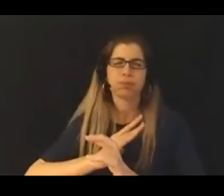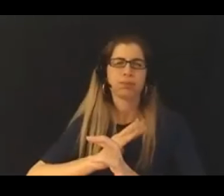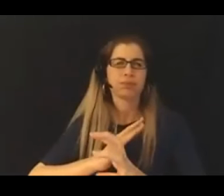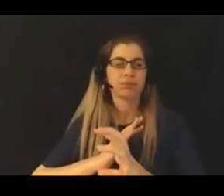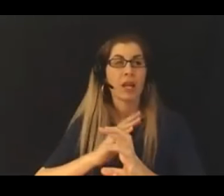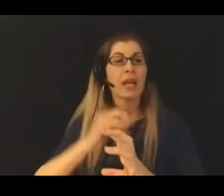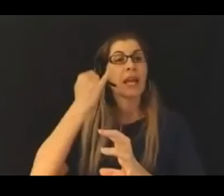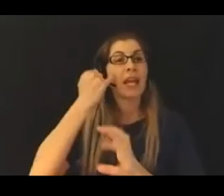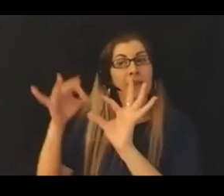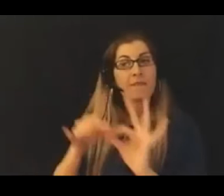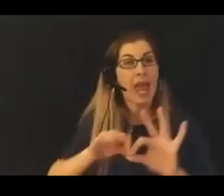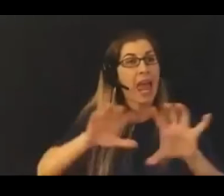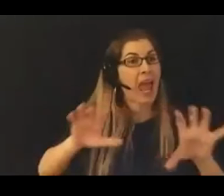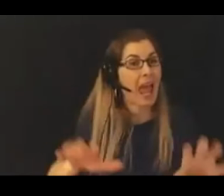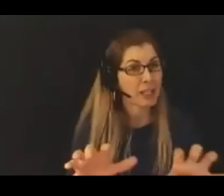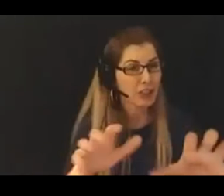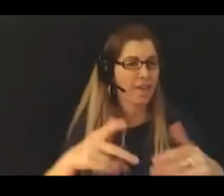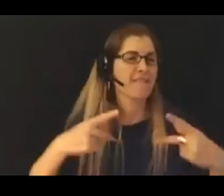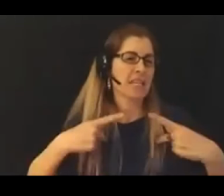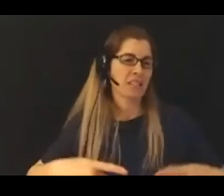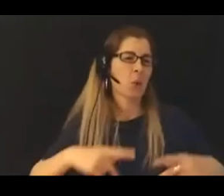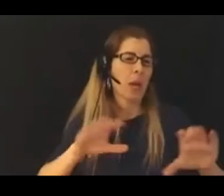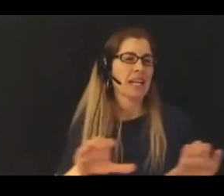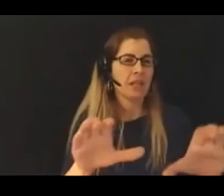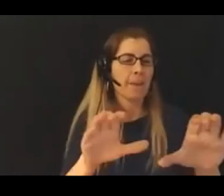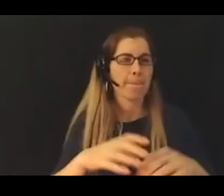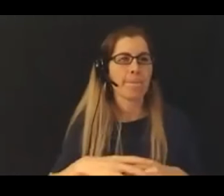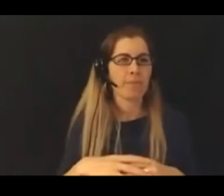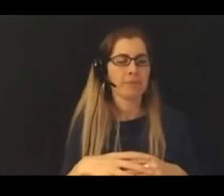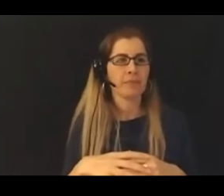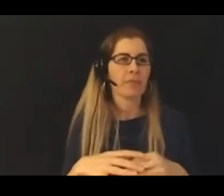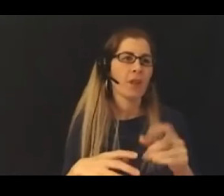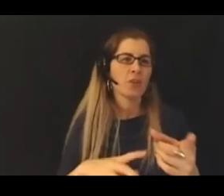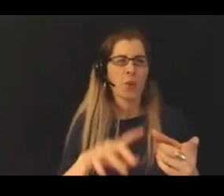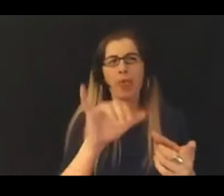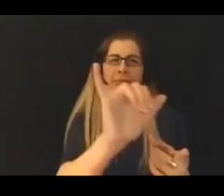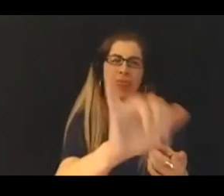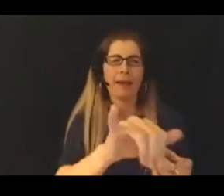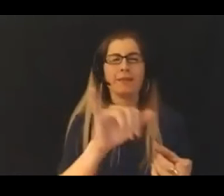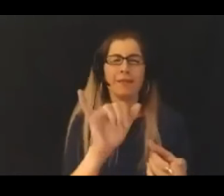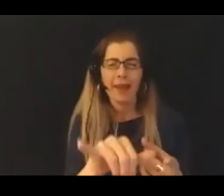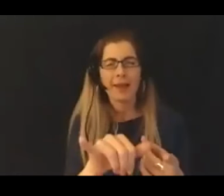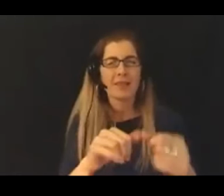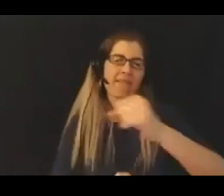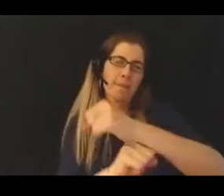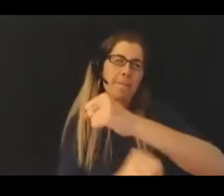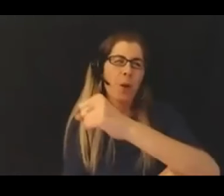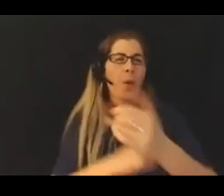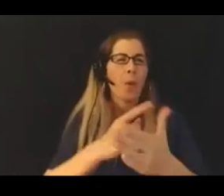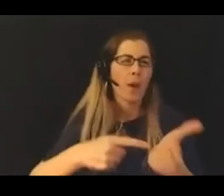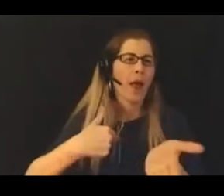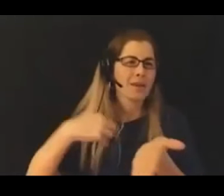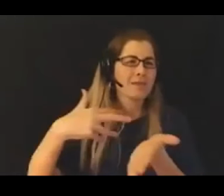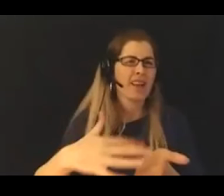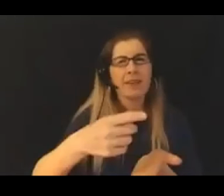physical activity. So this is kind of the basis for everything that I think about and study.